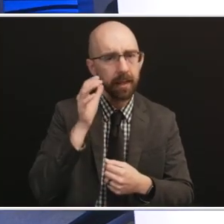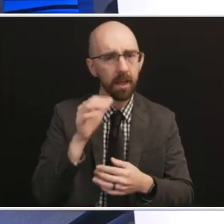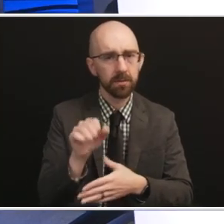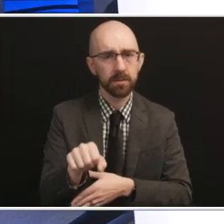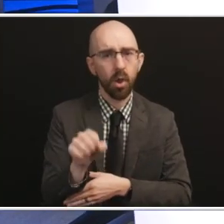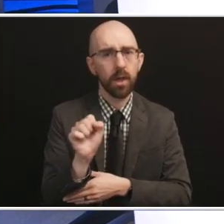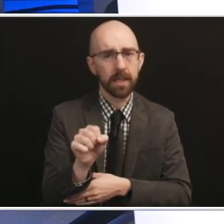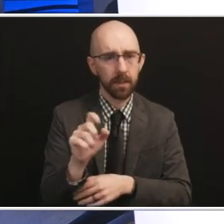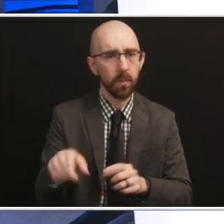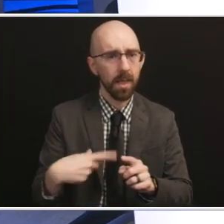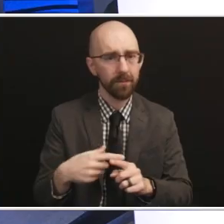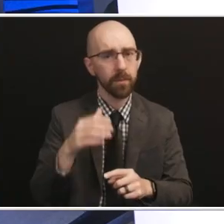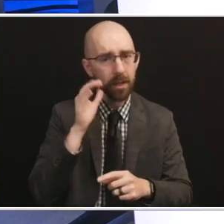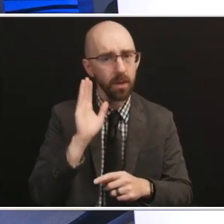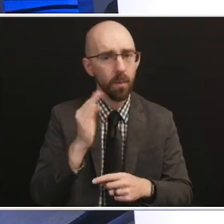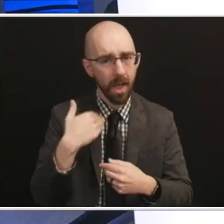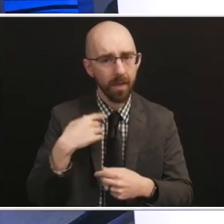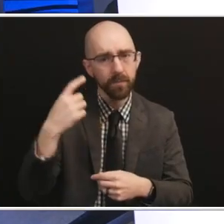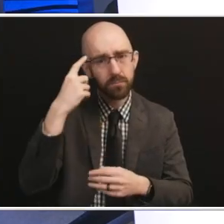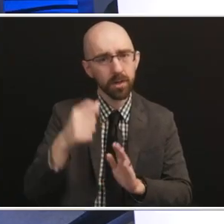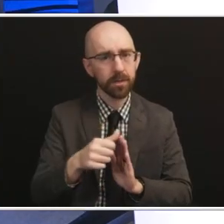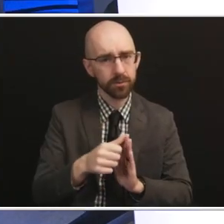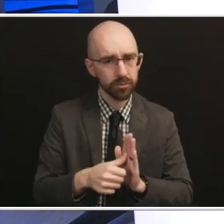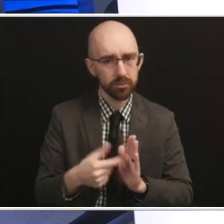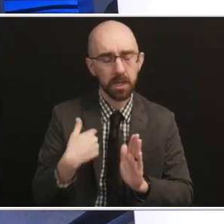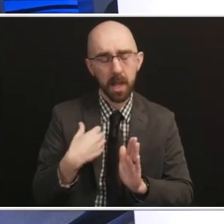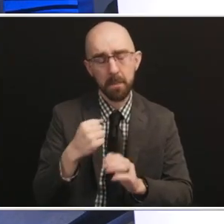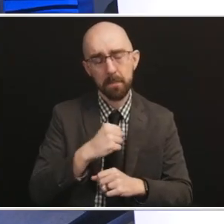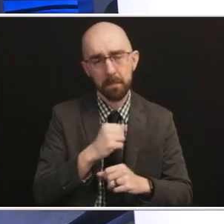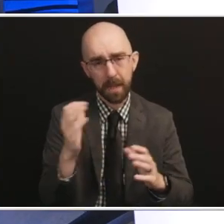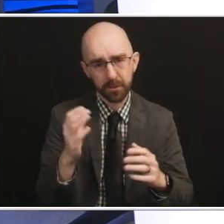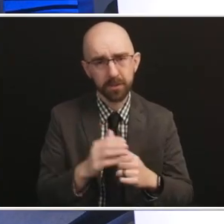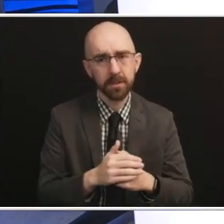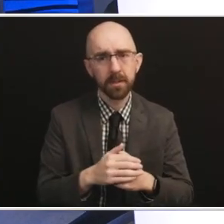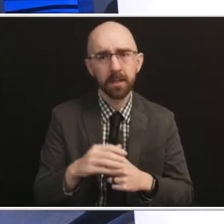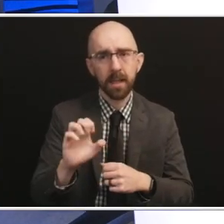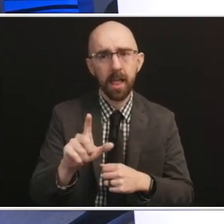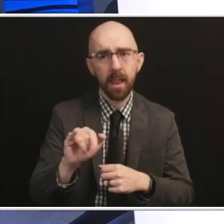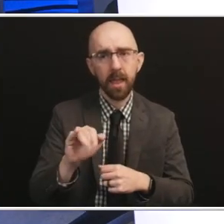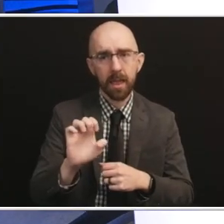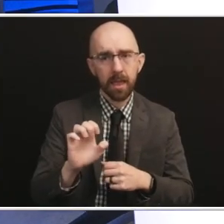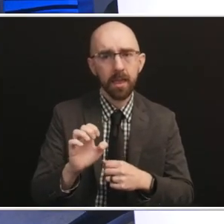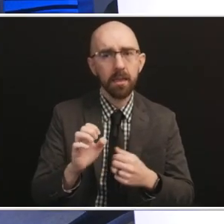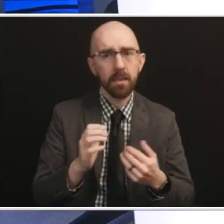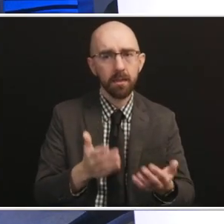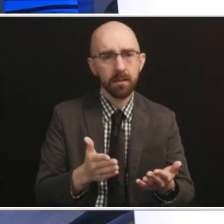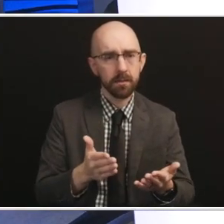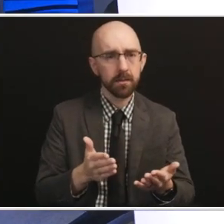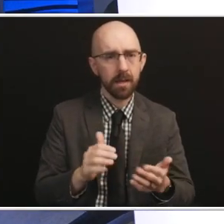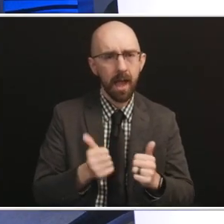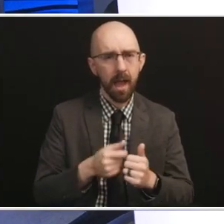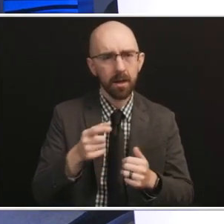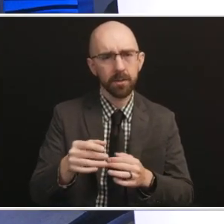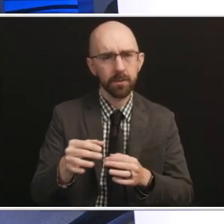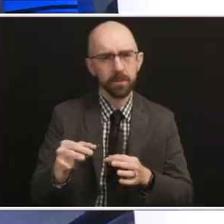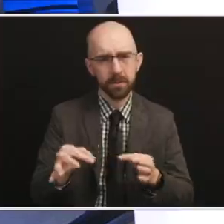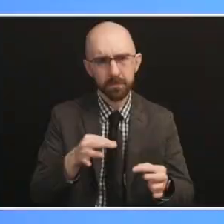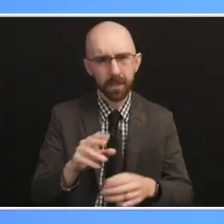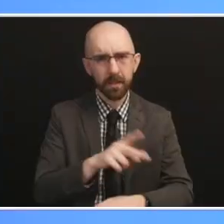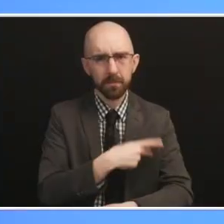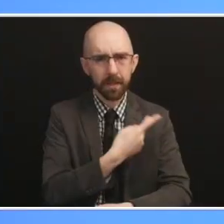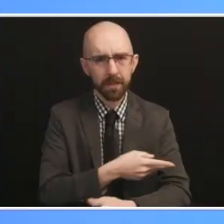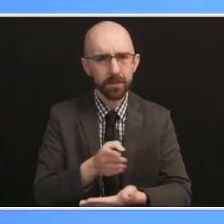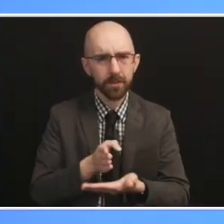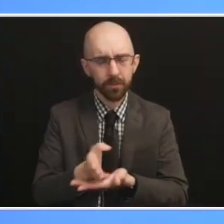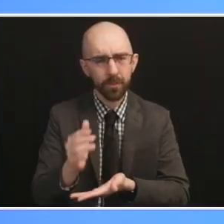you hear you're going to have brain surgery, I would imagine. Allie, how do you guide your patients through that process leading up to that? Yeah, a lot of